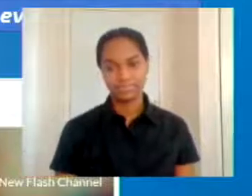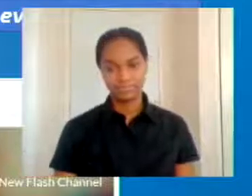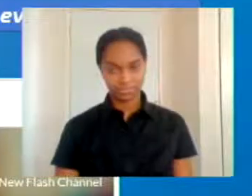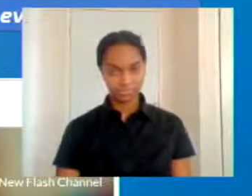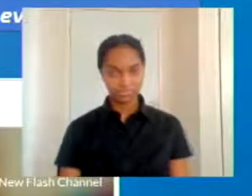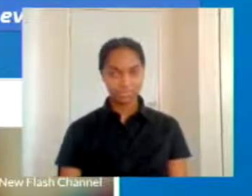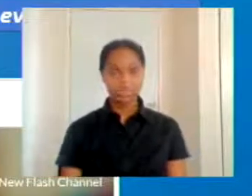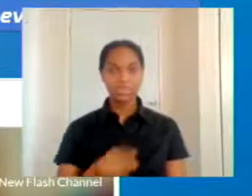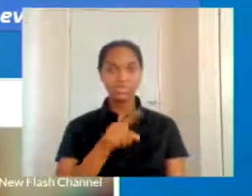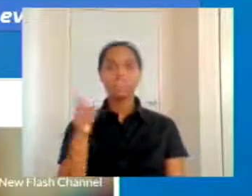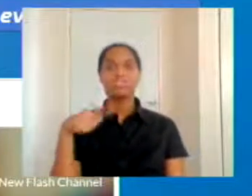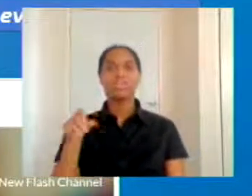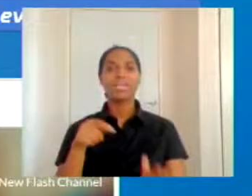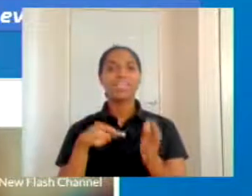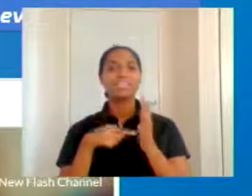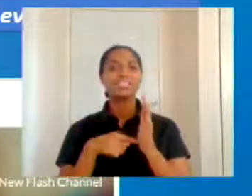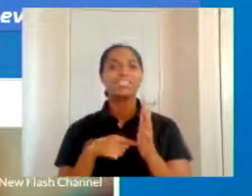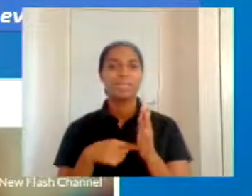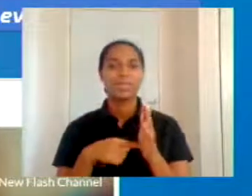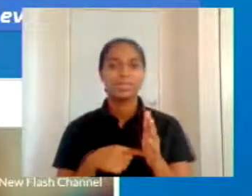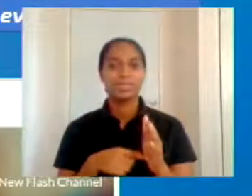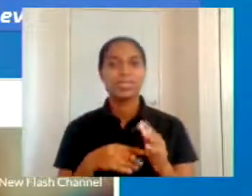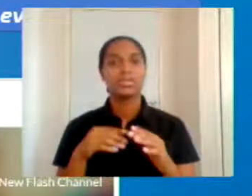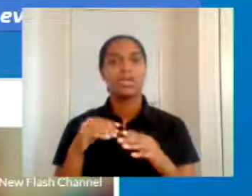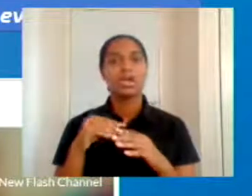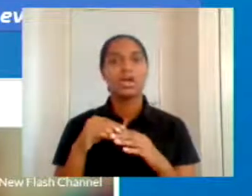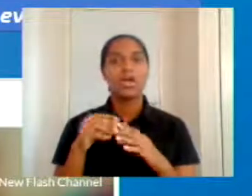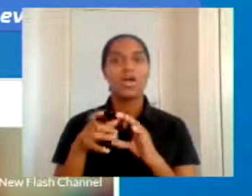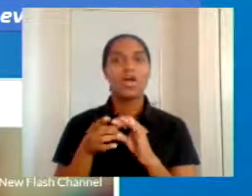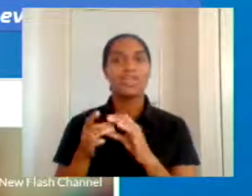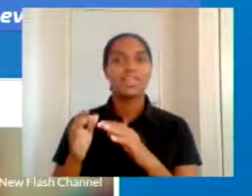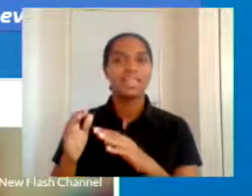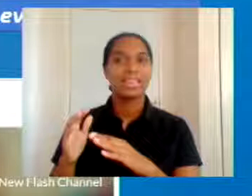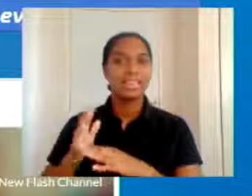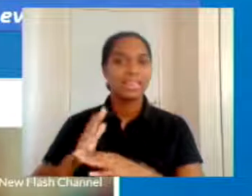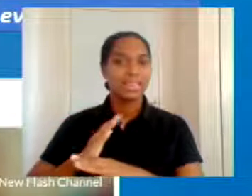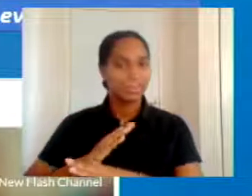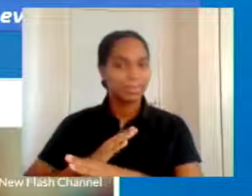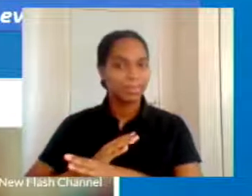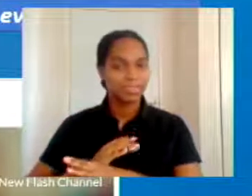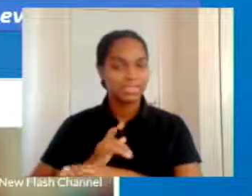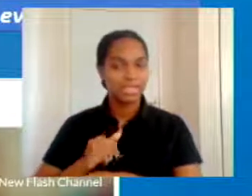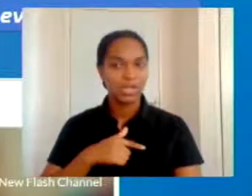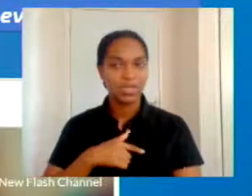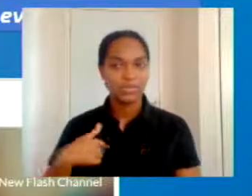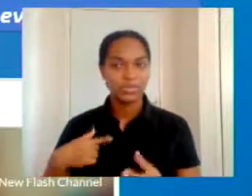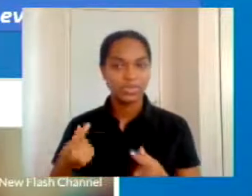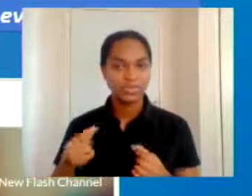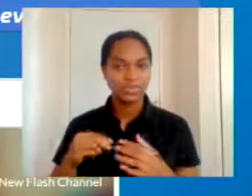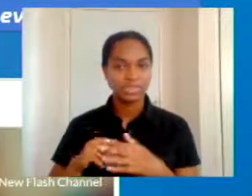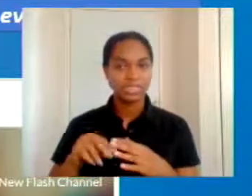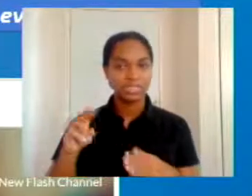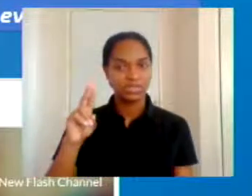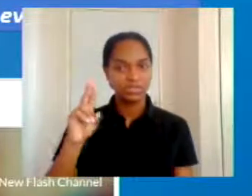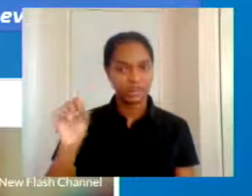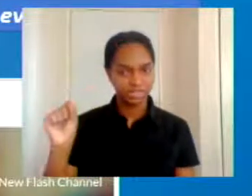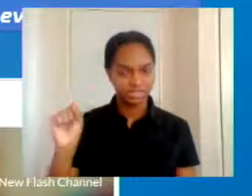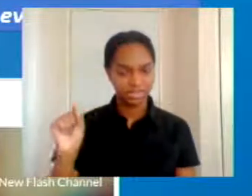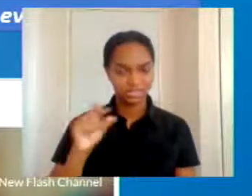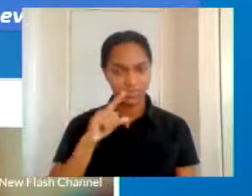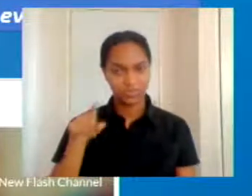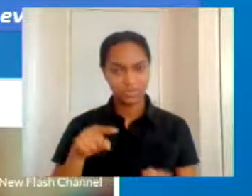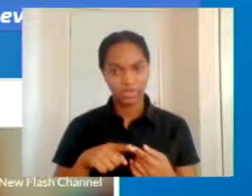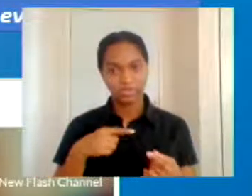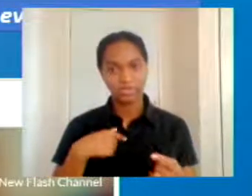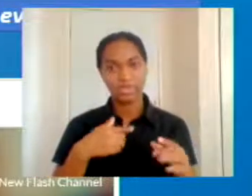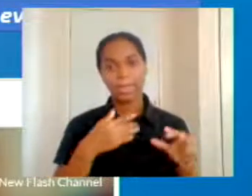an example, an implementation that we are doing in the US. So when we send out